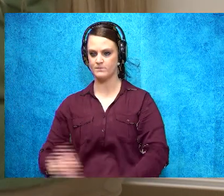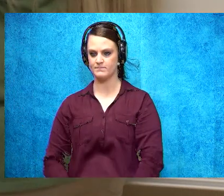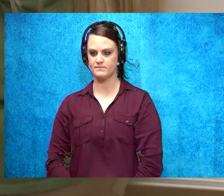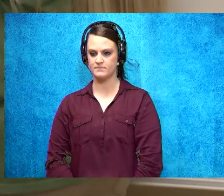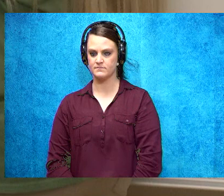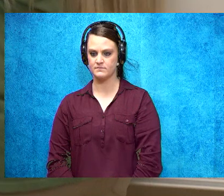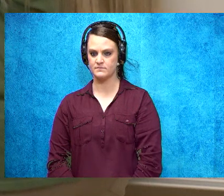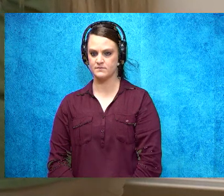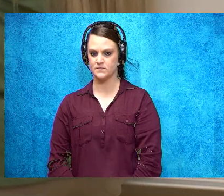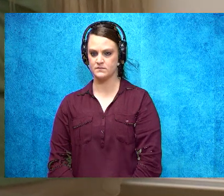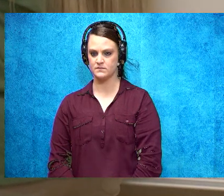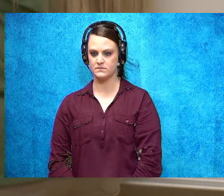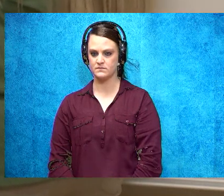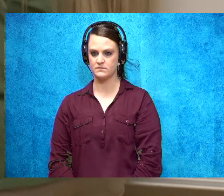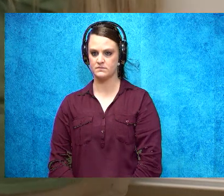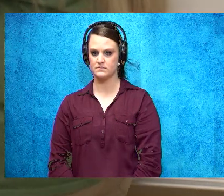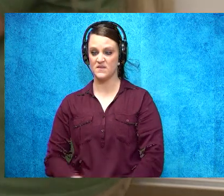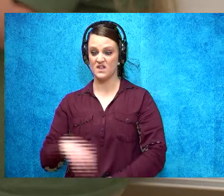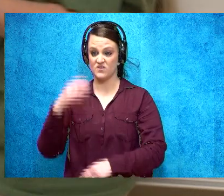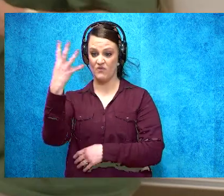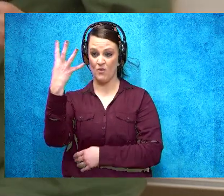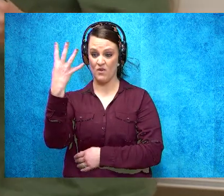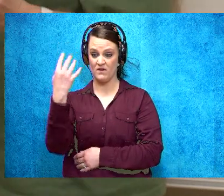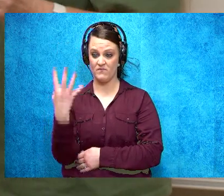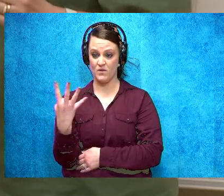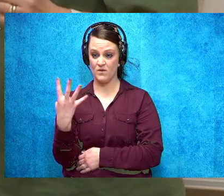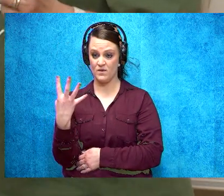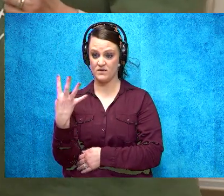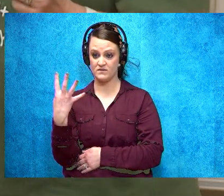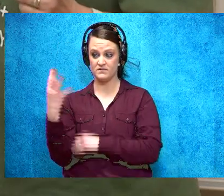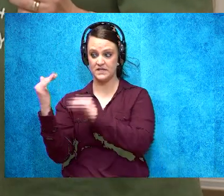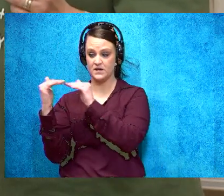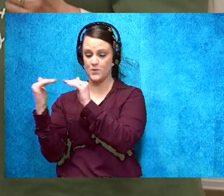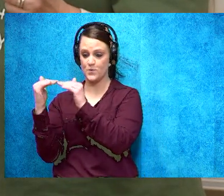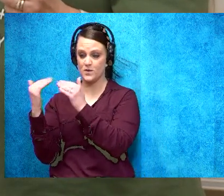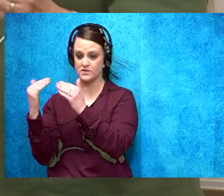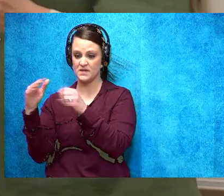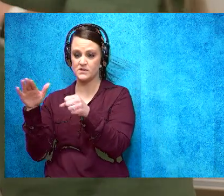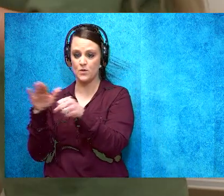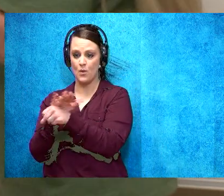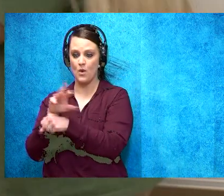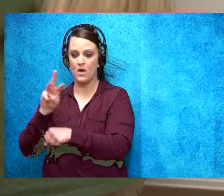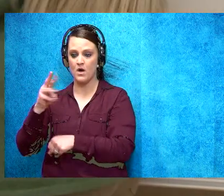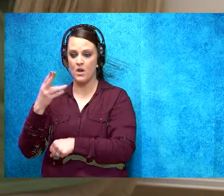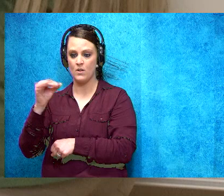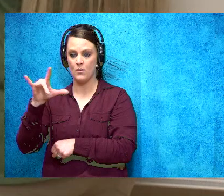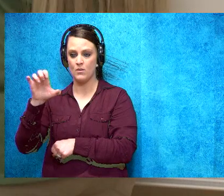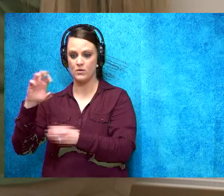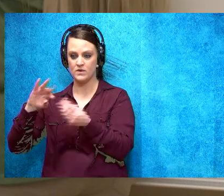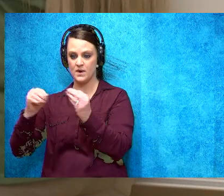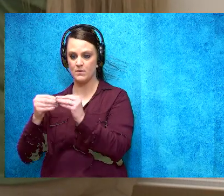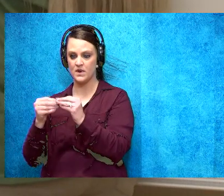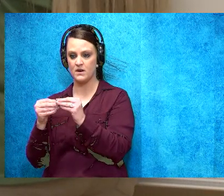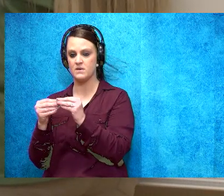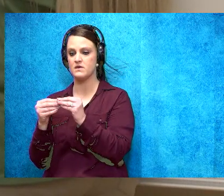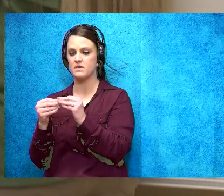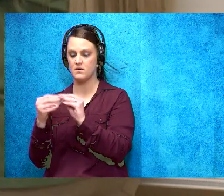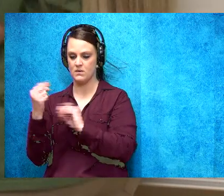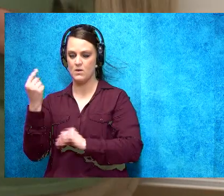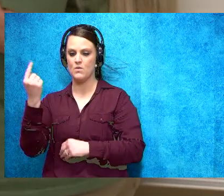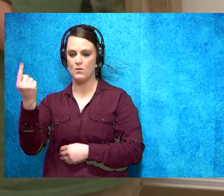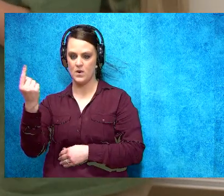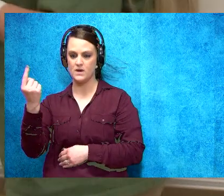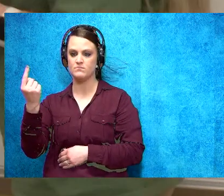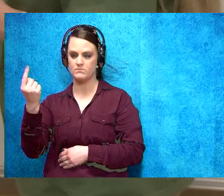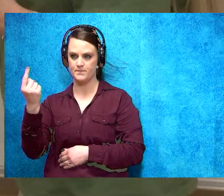is 4. And what is 4 over 4 written as a whole number? It equals 1